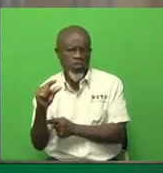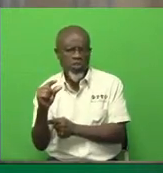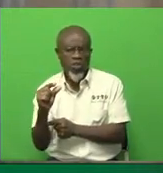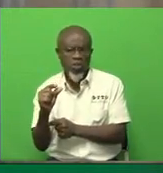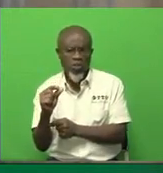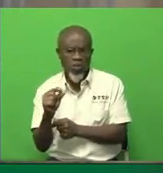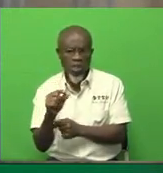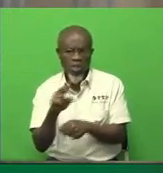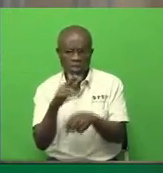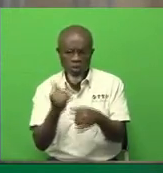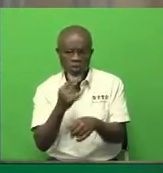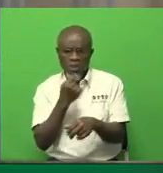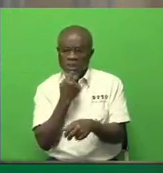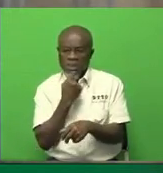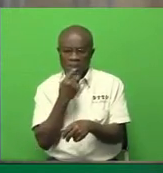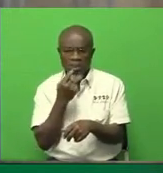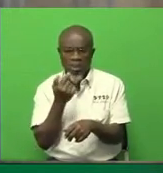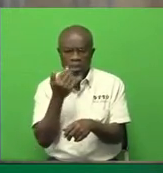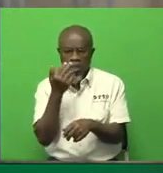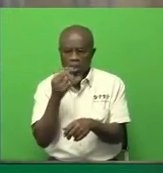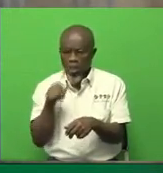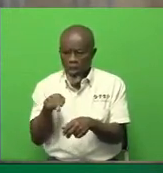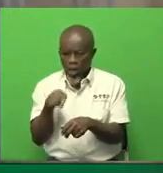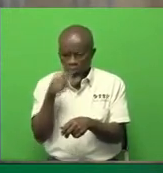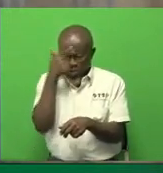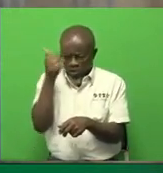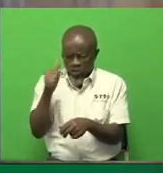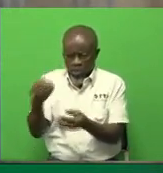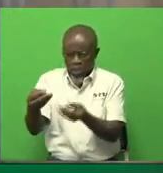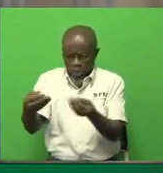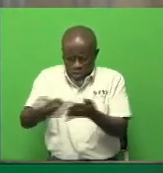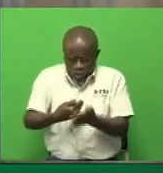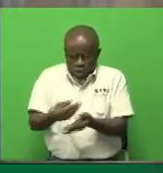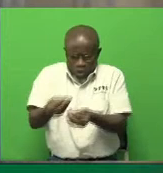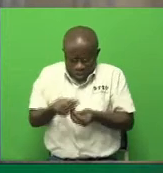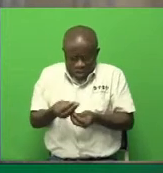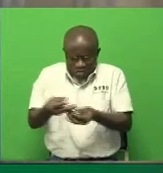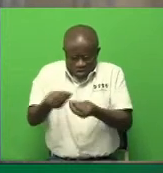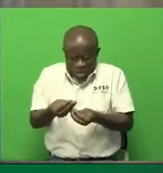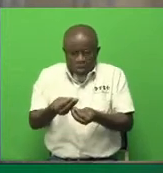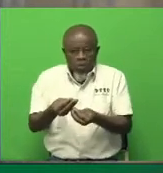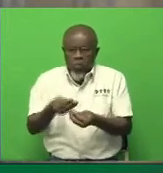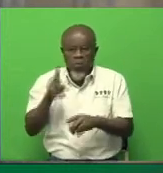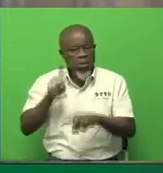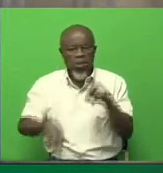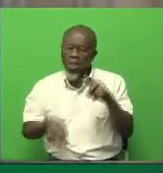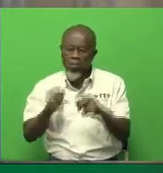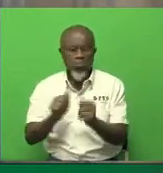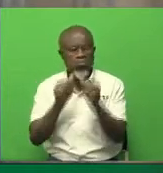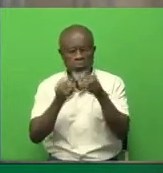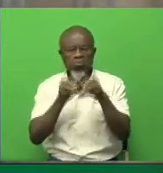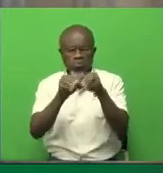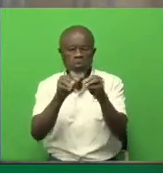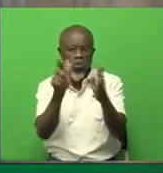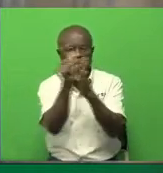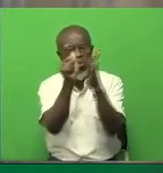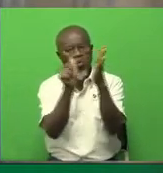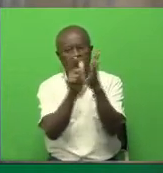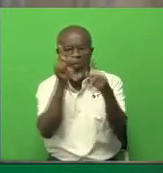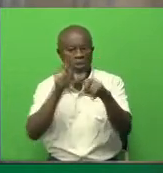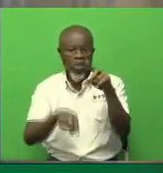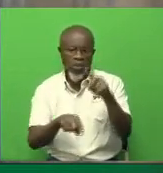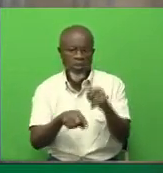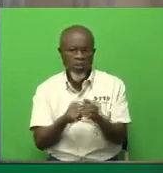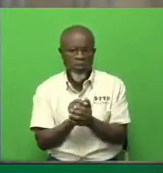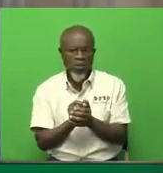cannot implement the procurement law they will not procure they will not do it and I notice um there's some